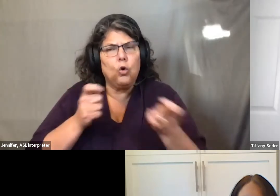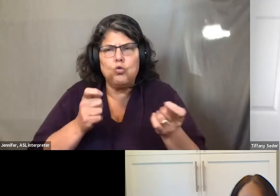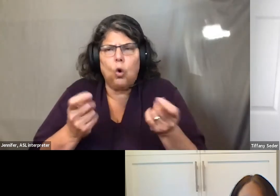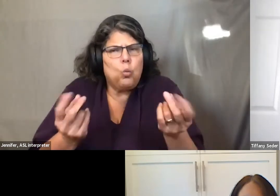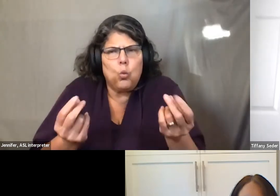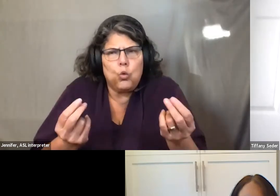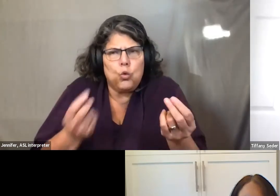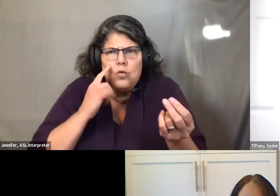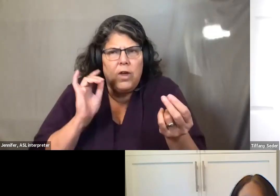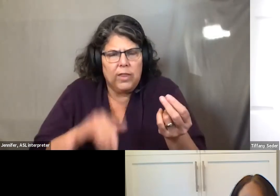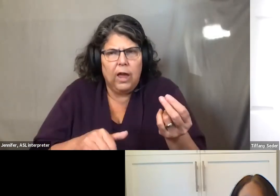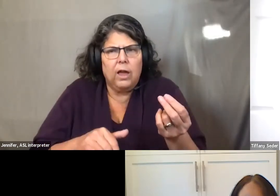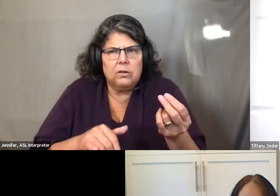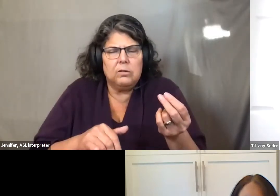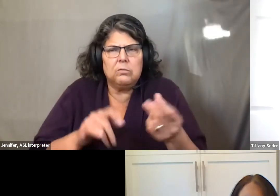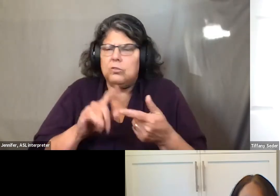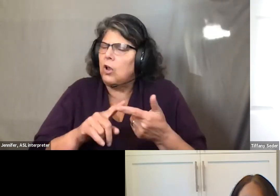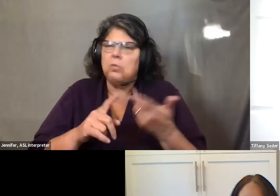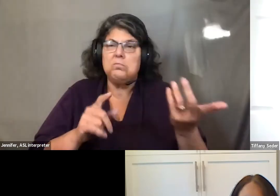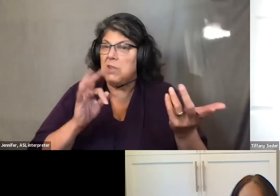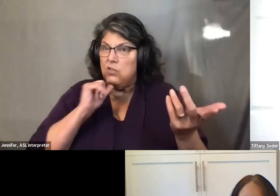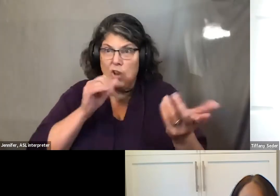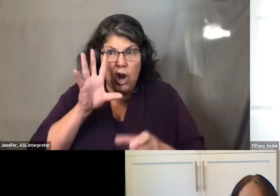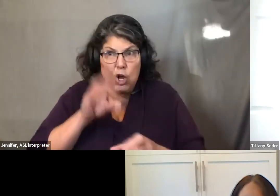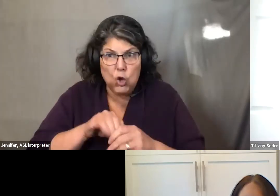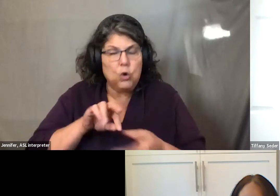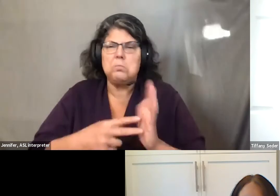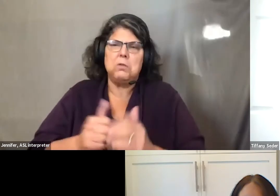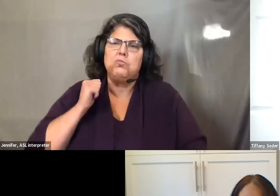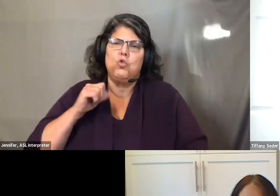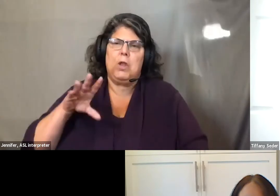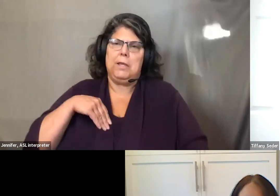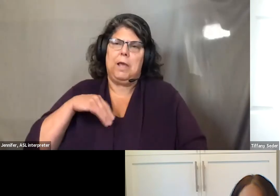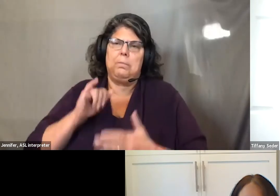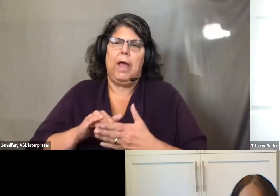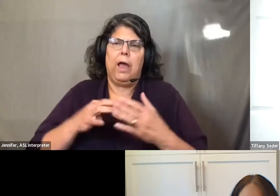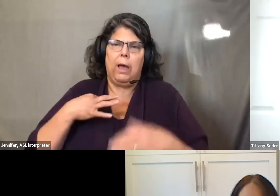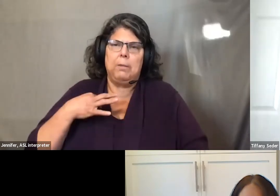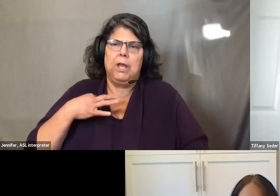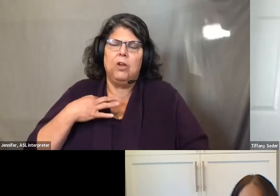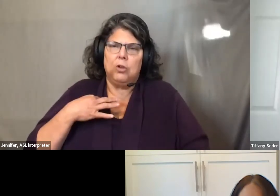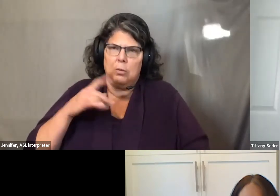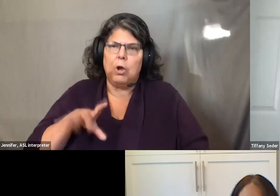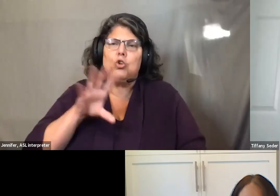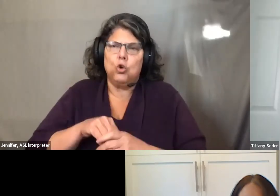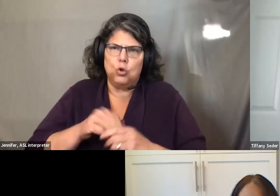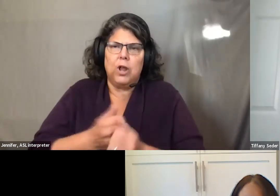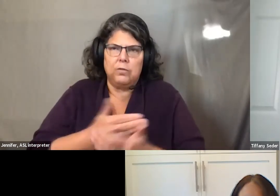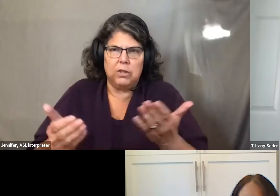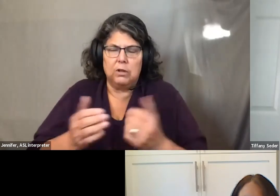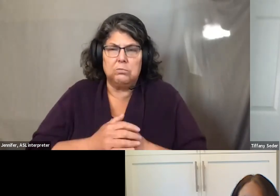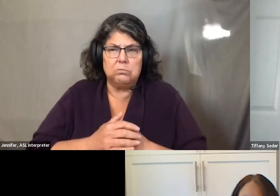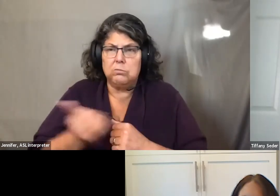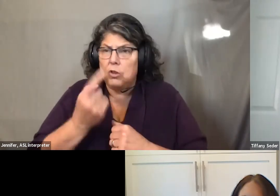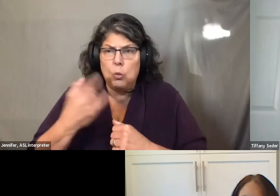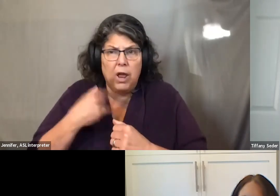where we wouldn't accept an application and we're waiting for more information. Is there any questions about